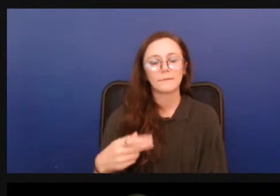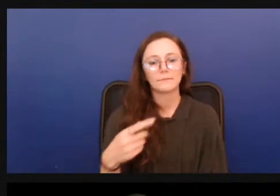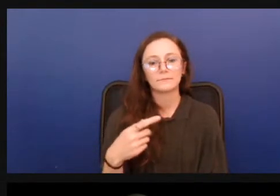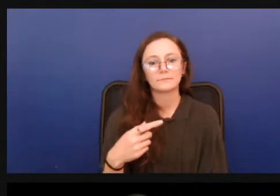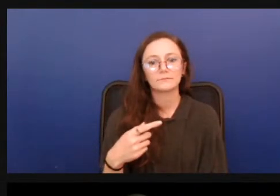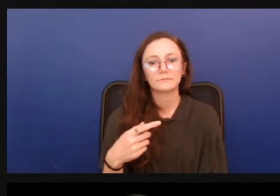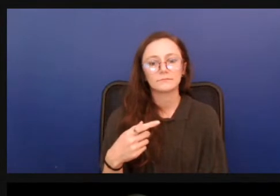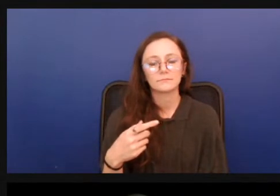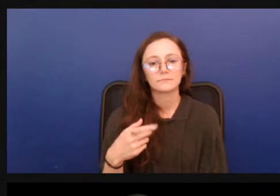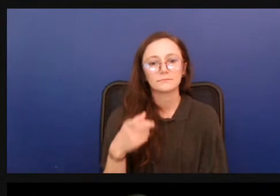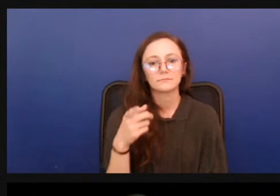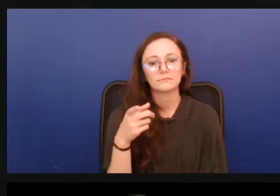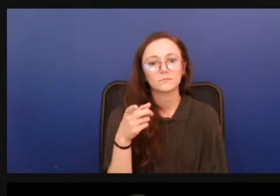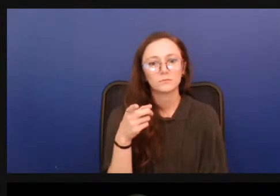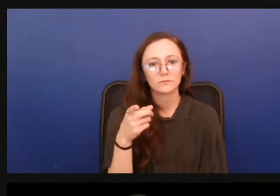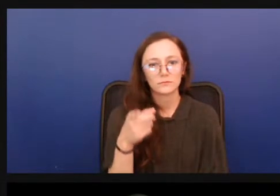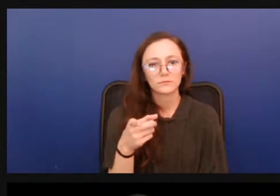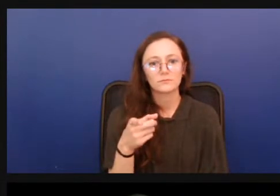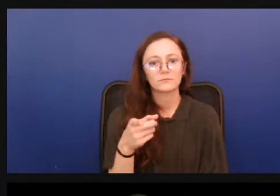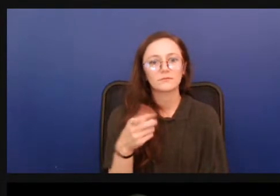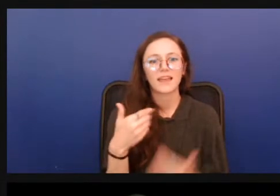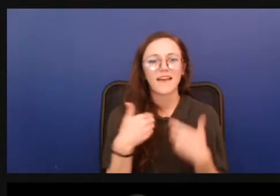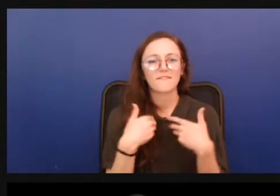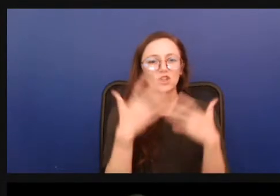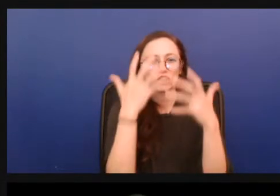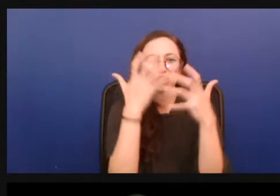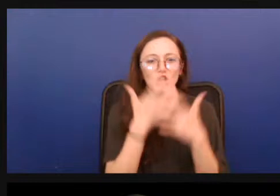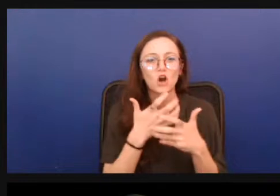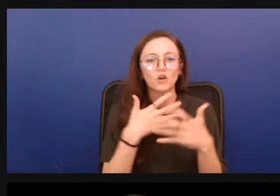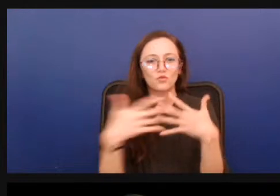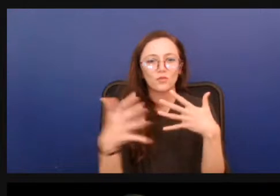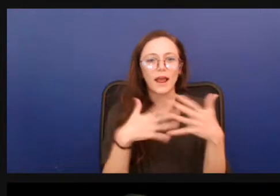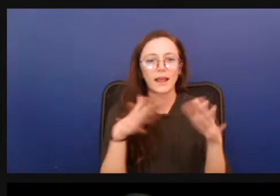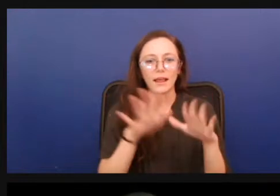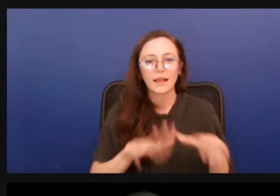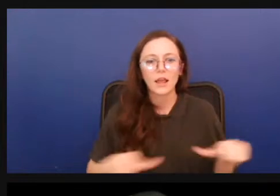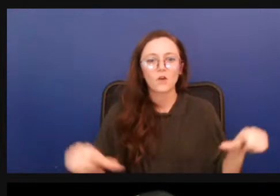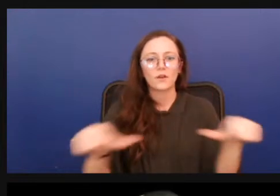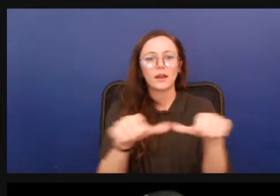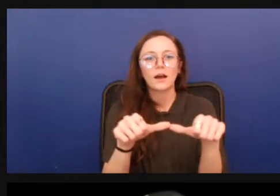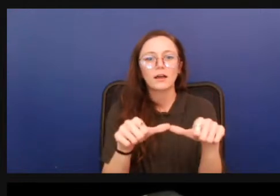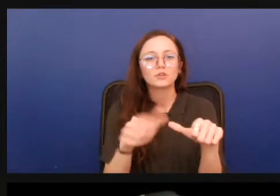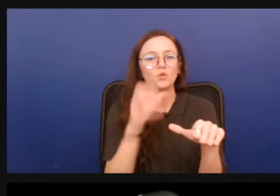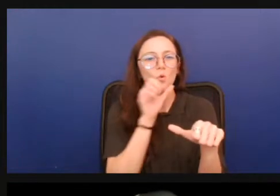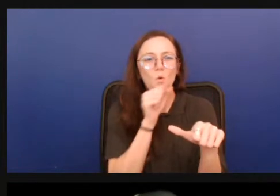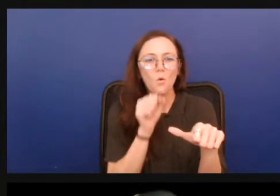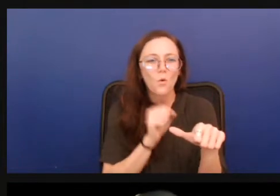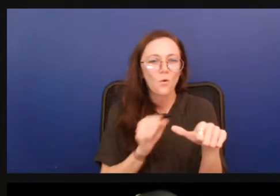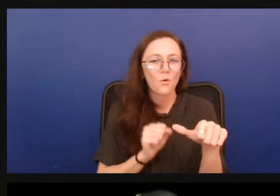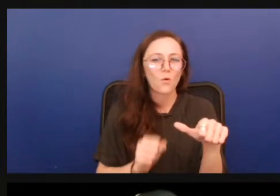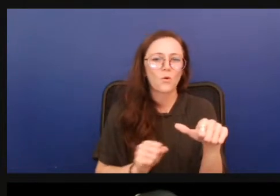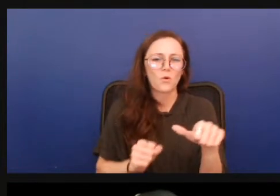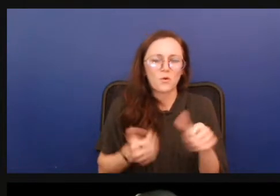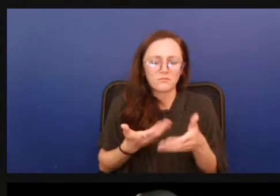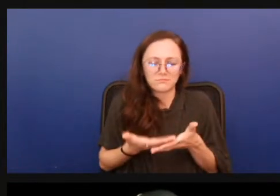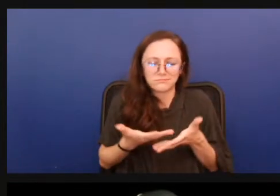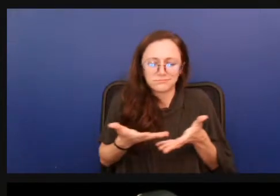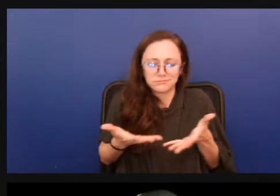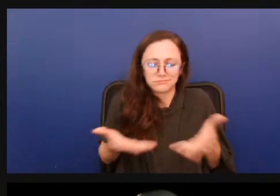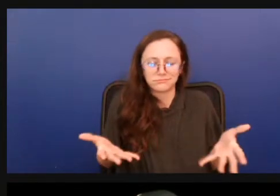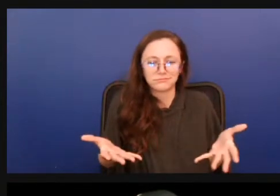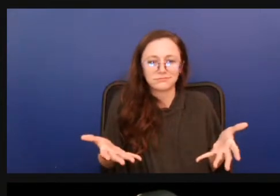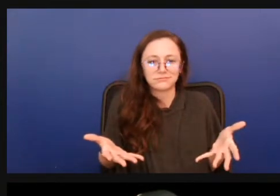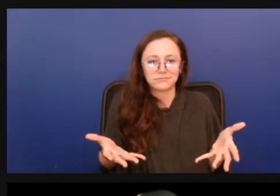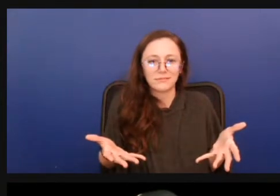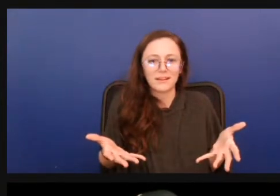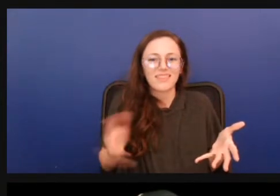And so where they have this dark gray area is that old pile of stuff that since